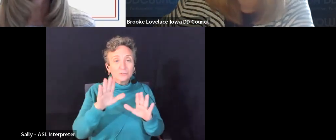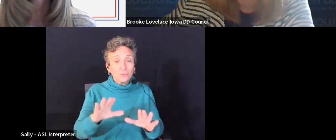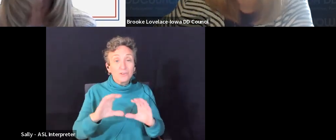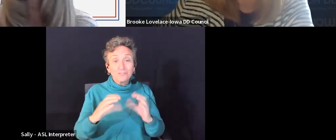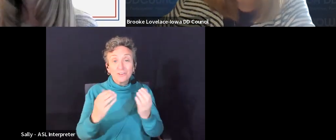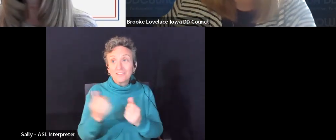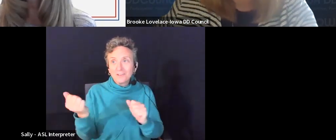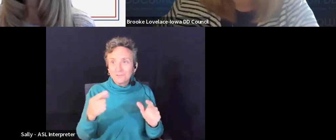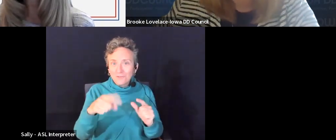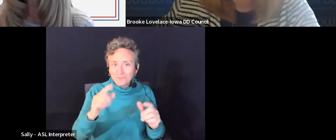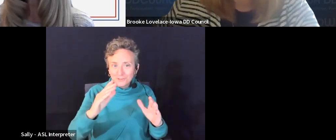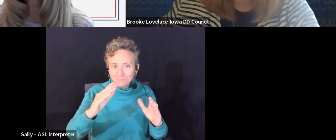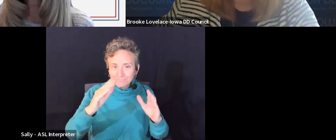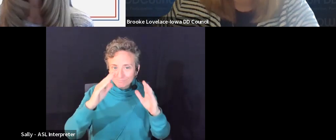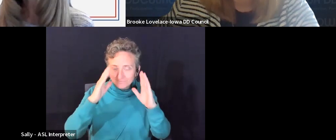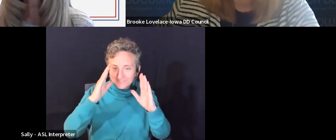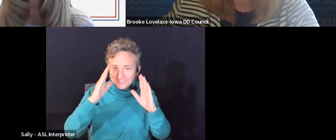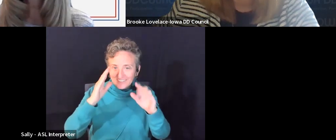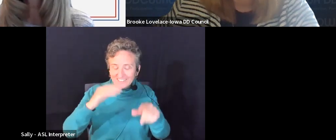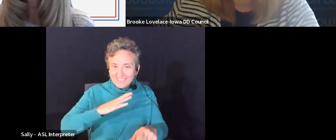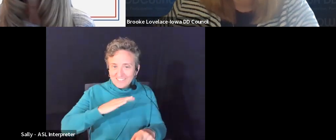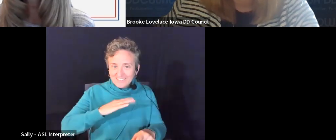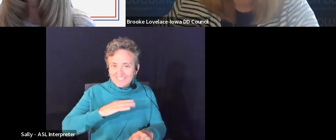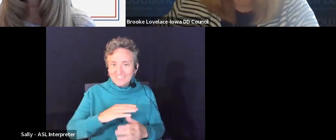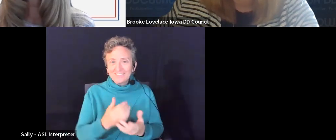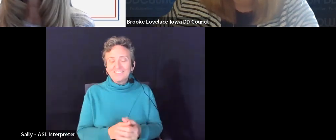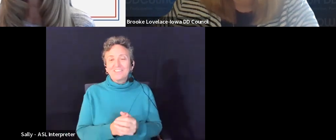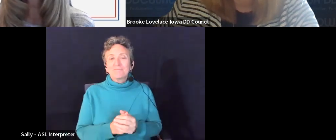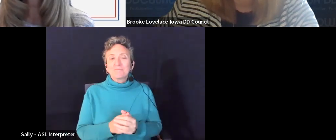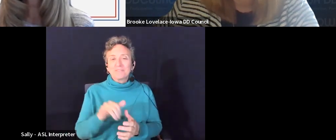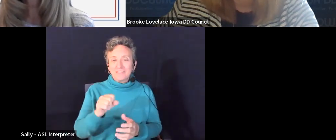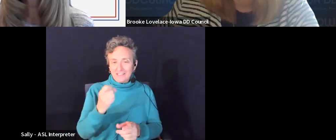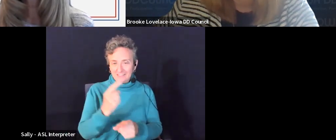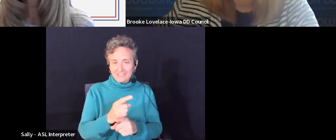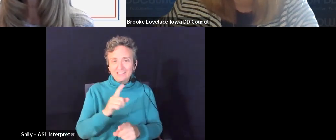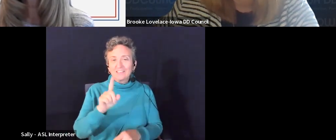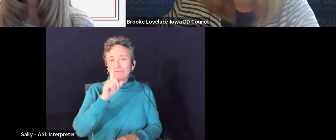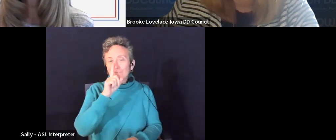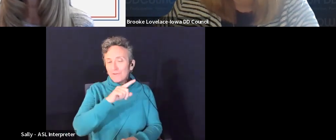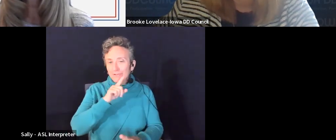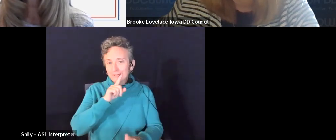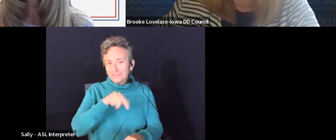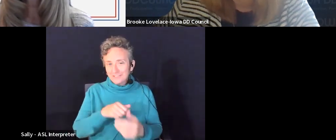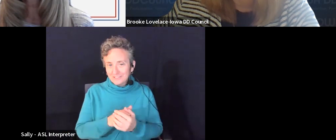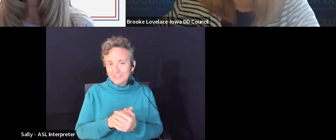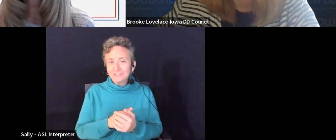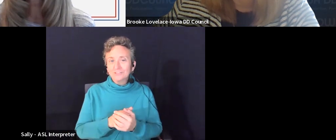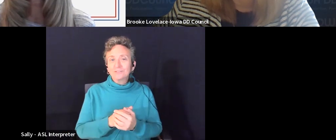class because you are definitely paying attention. That is false.